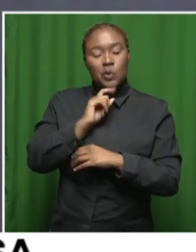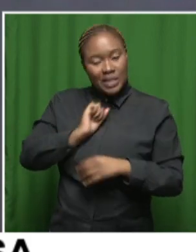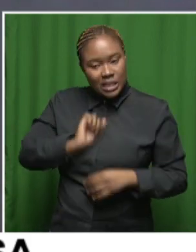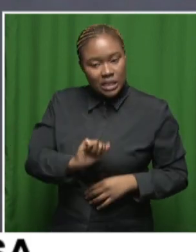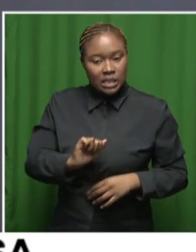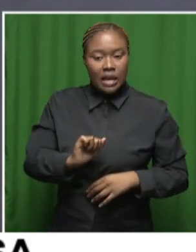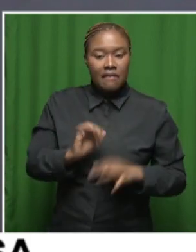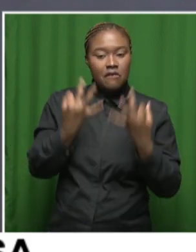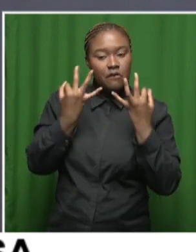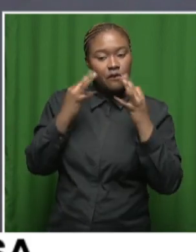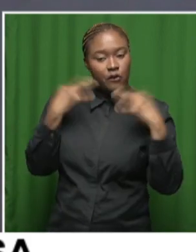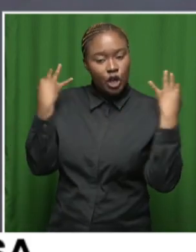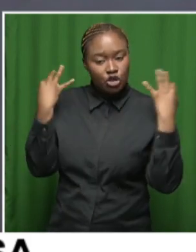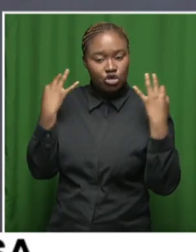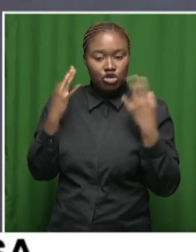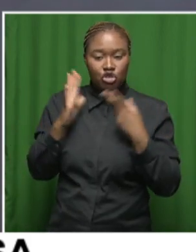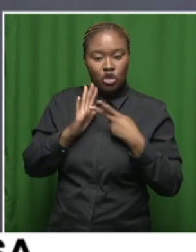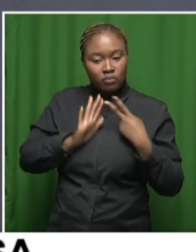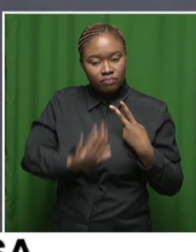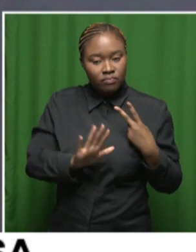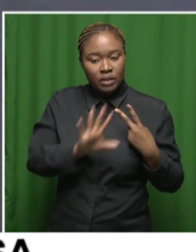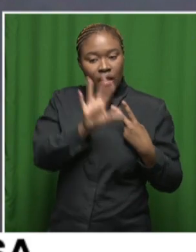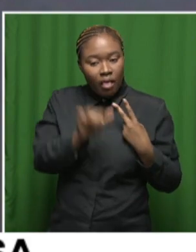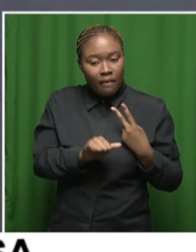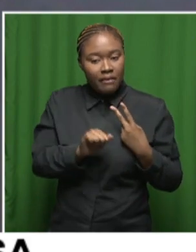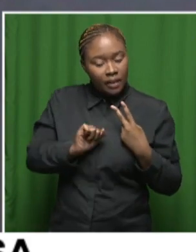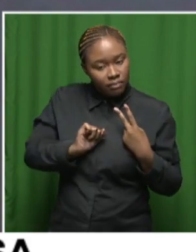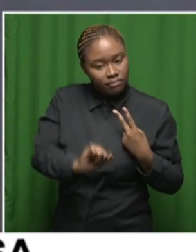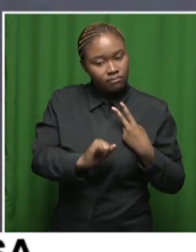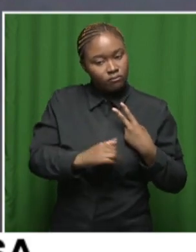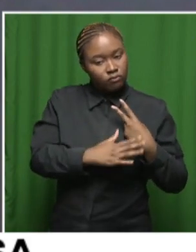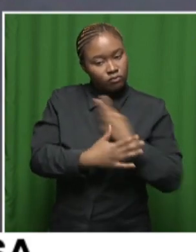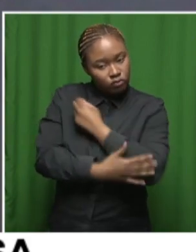ingredients, and cook food that you love and that you're